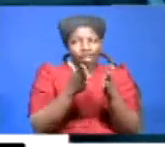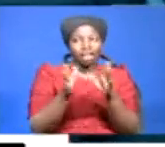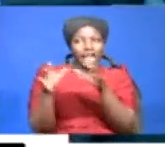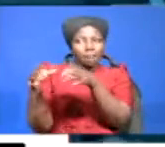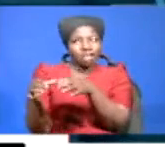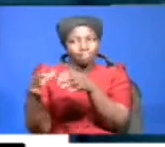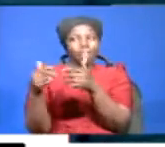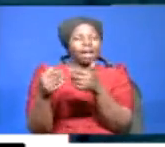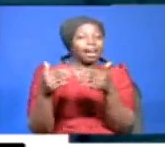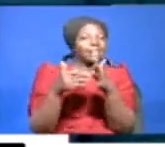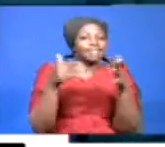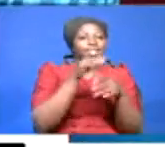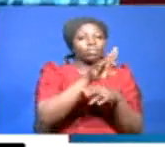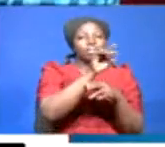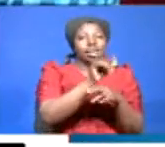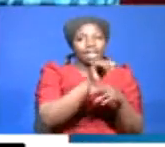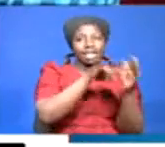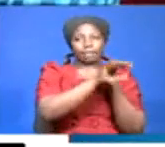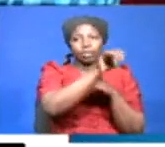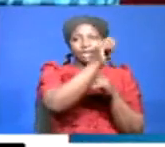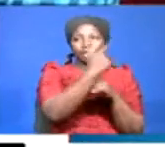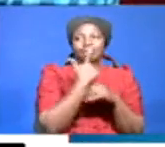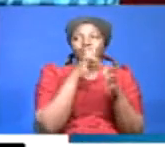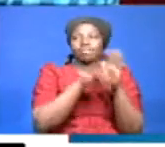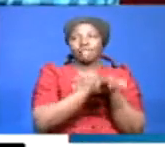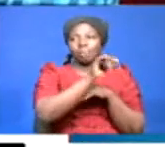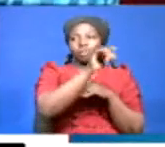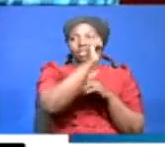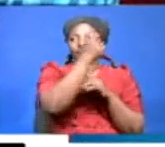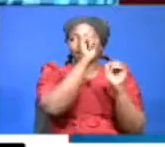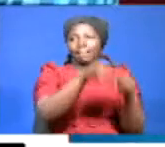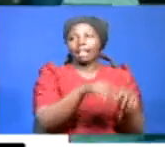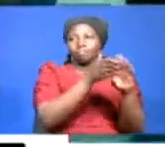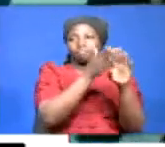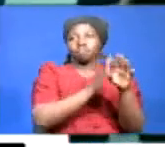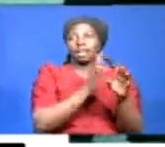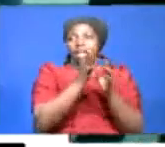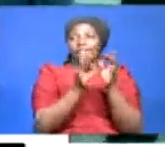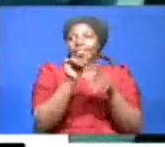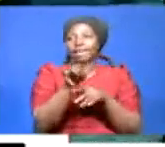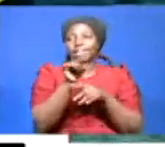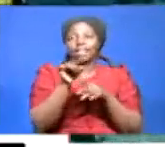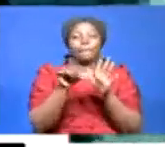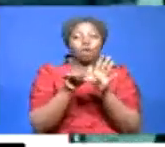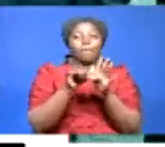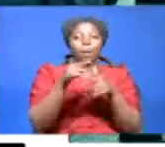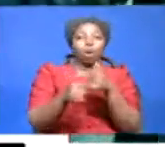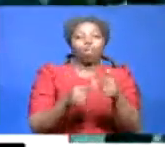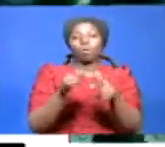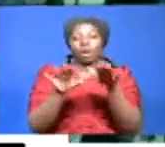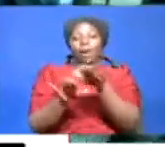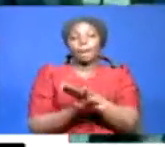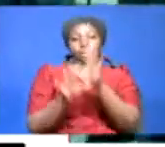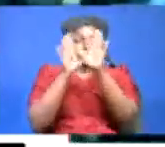wing, indicating the mountain could bolt out if the discomfort continues, Deputy President Rigathi